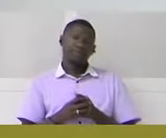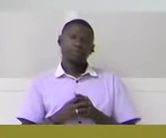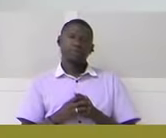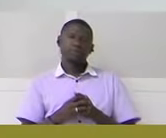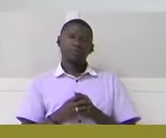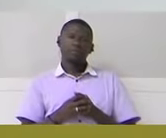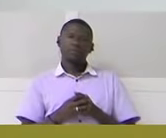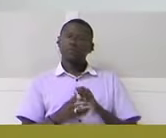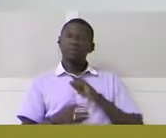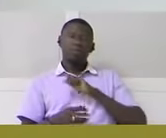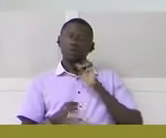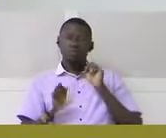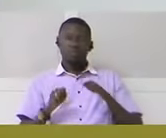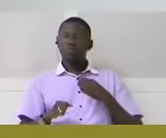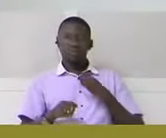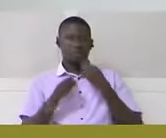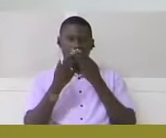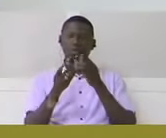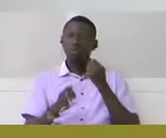competency.